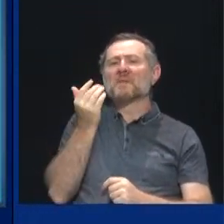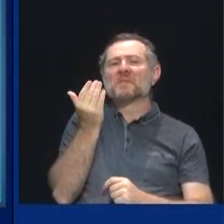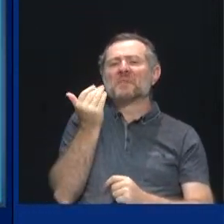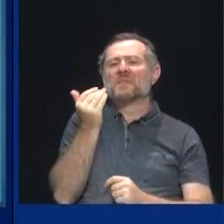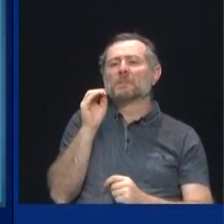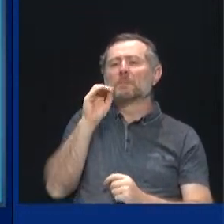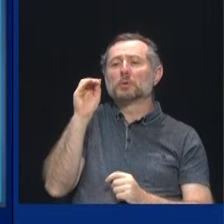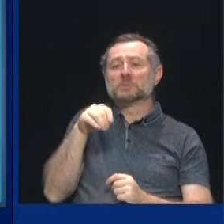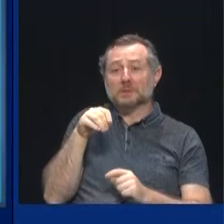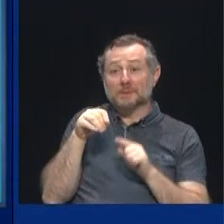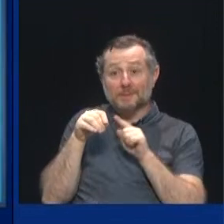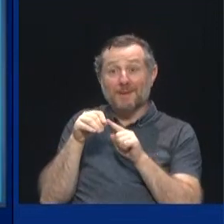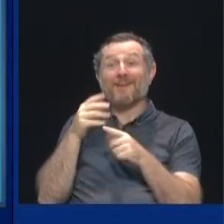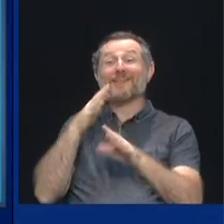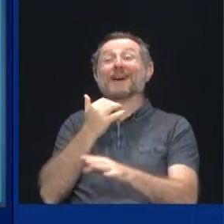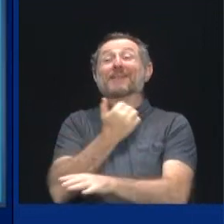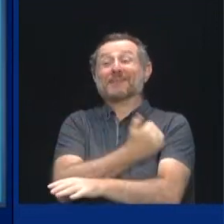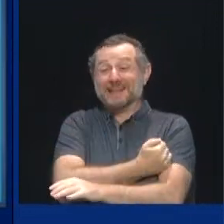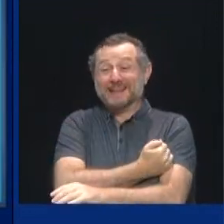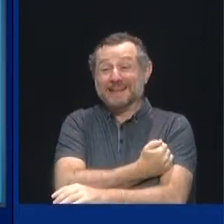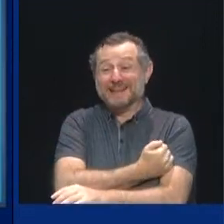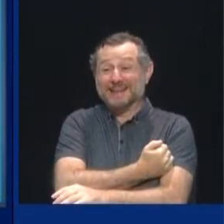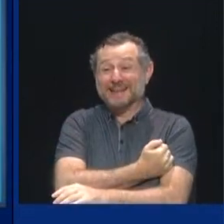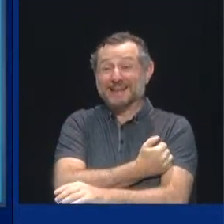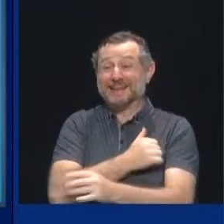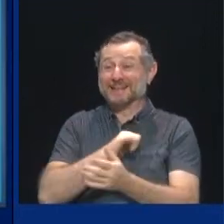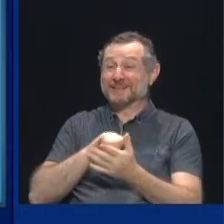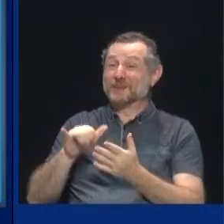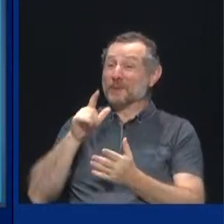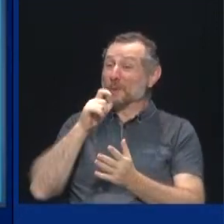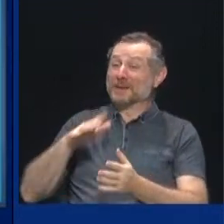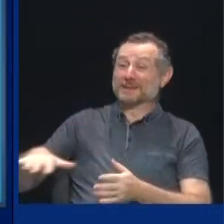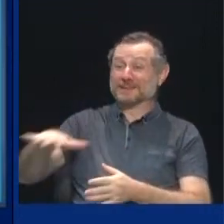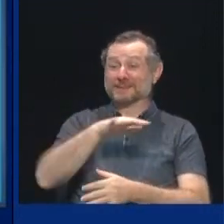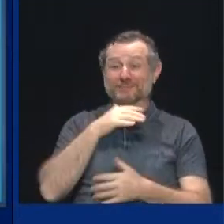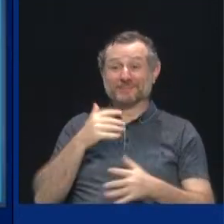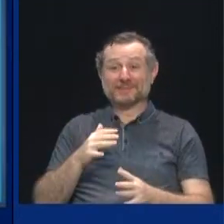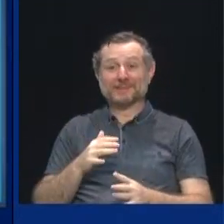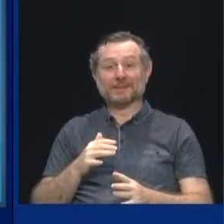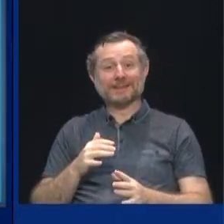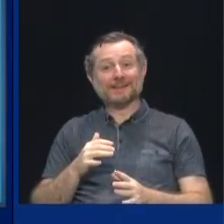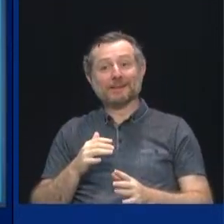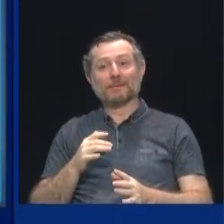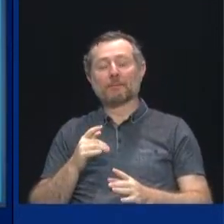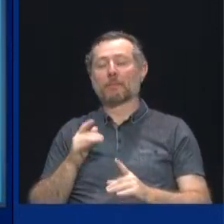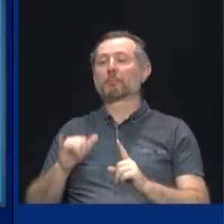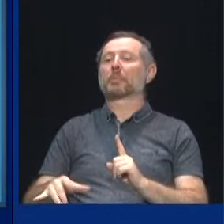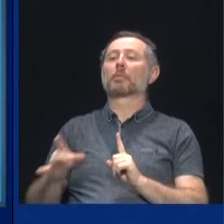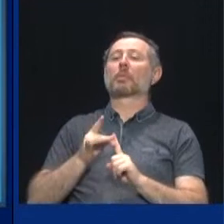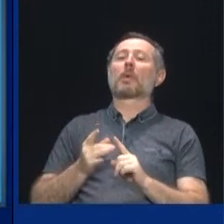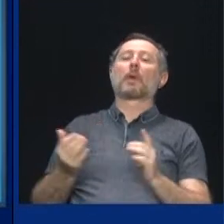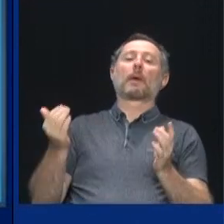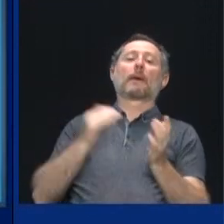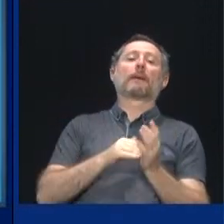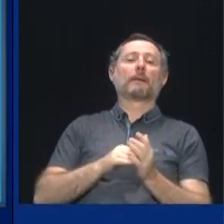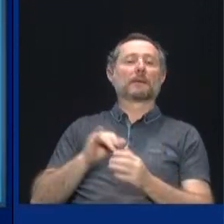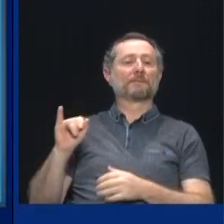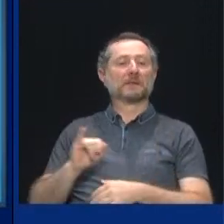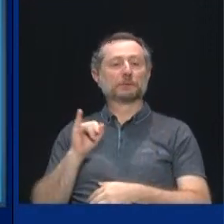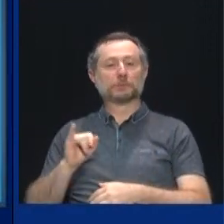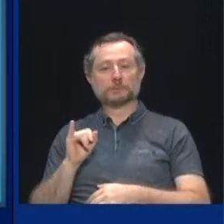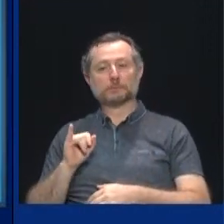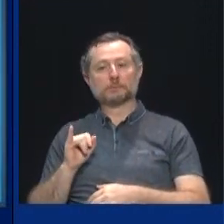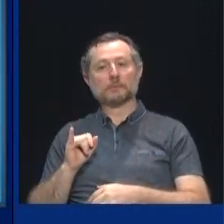of vaccinated New Yorkers have been infected by the COVID Delta